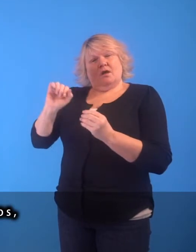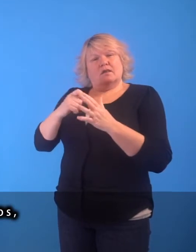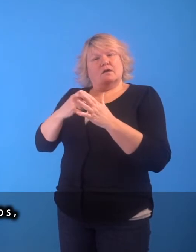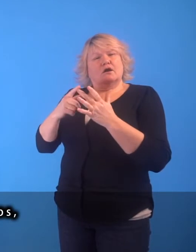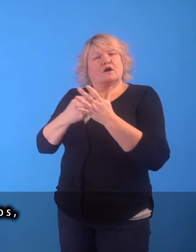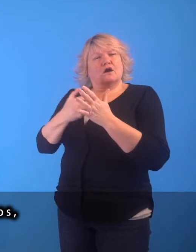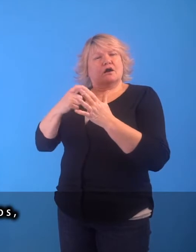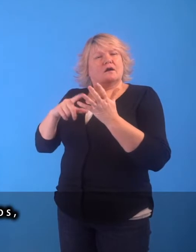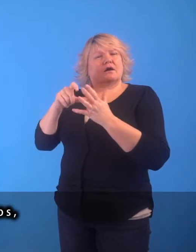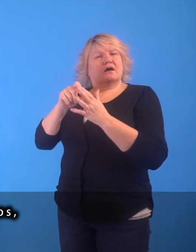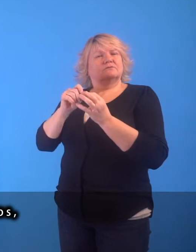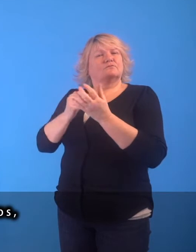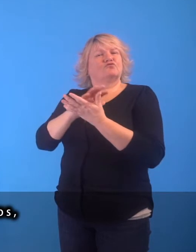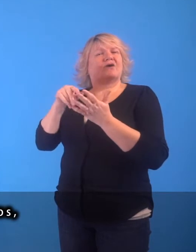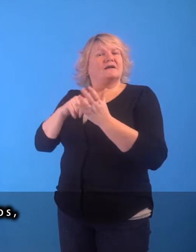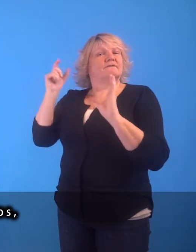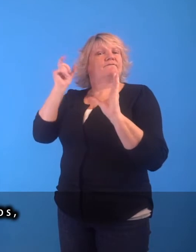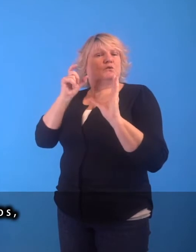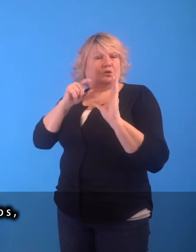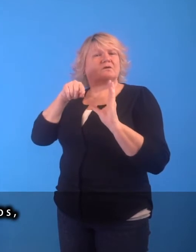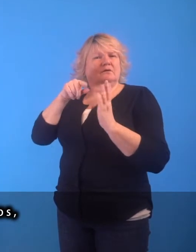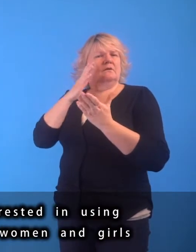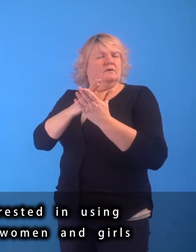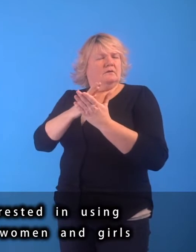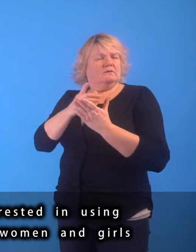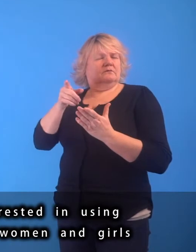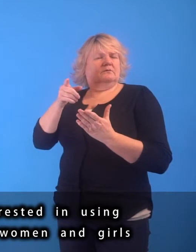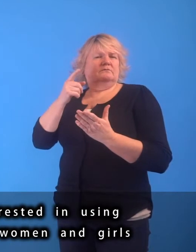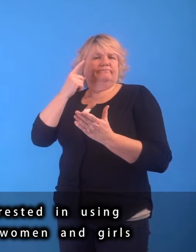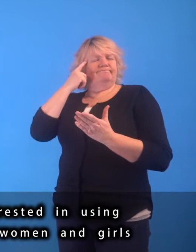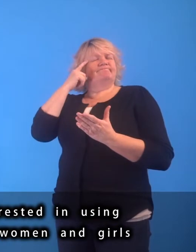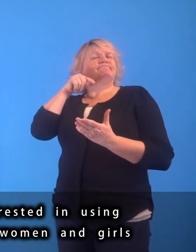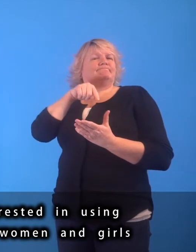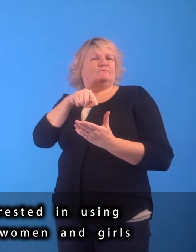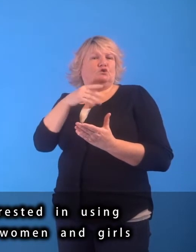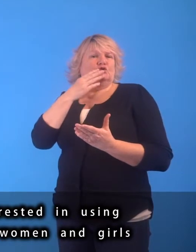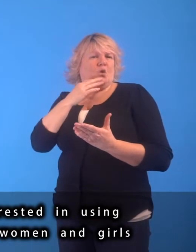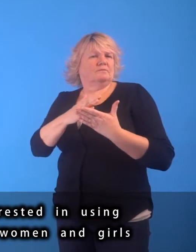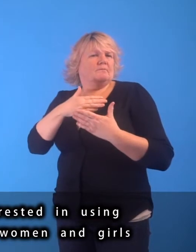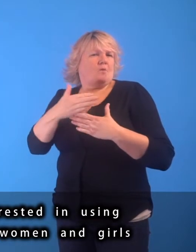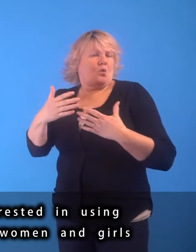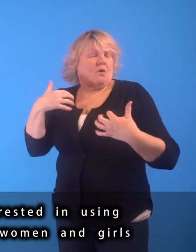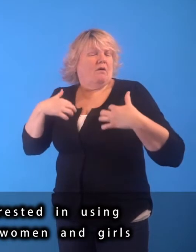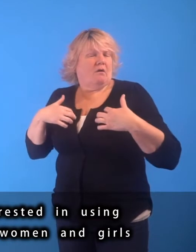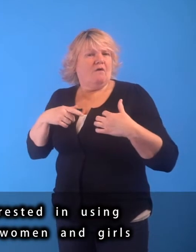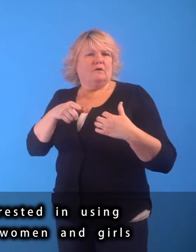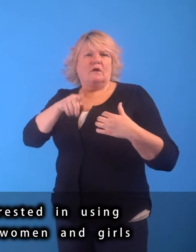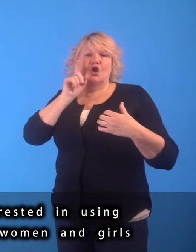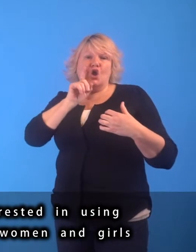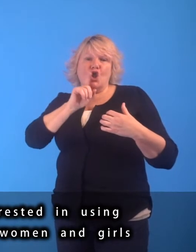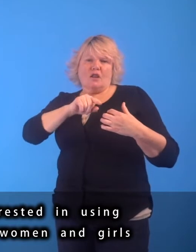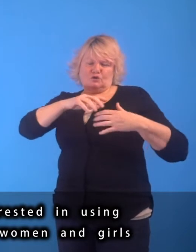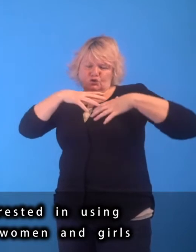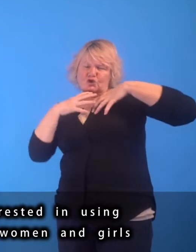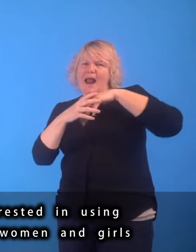As with his Kakubri photos, this suggests he was more interested in